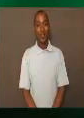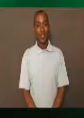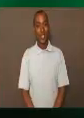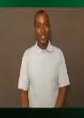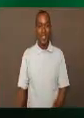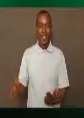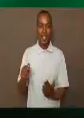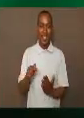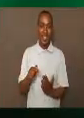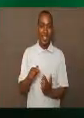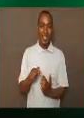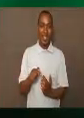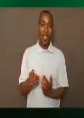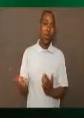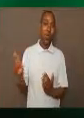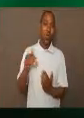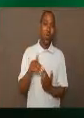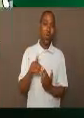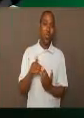Let's get back to our lesson.